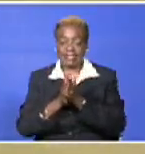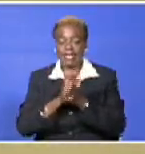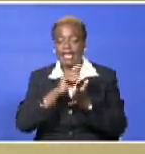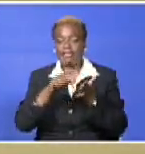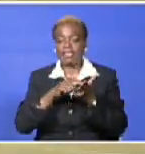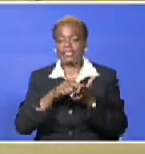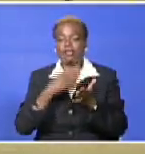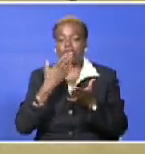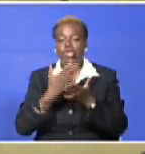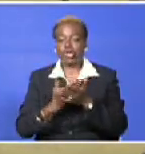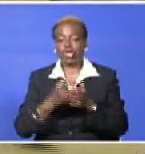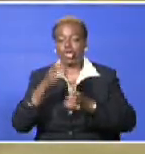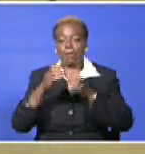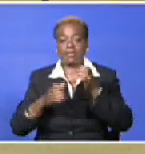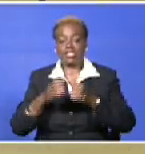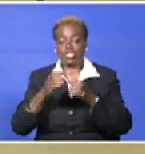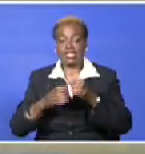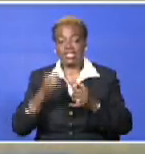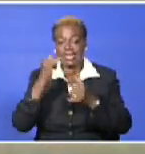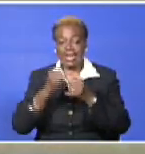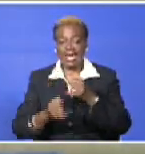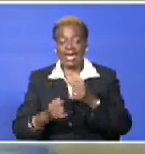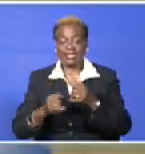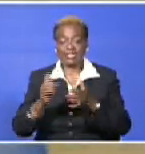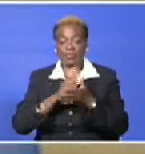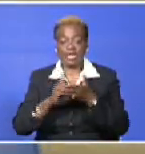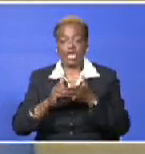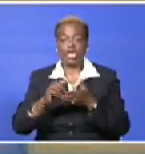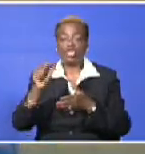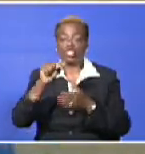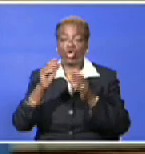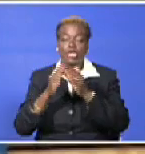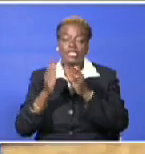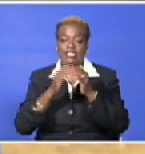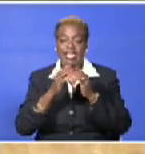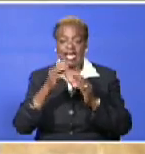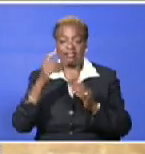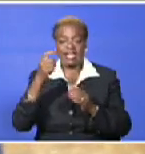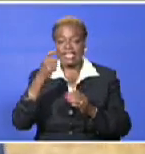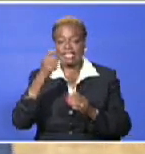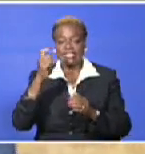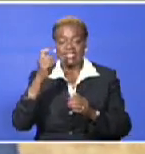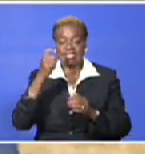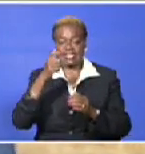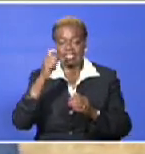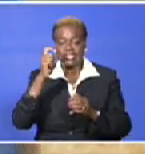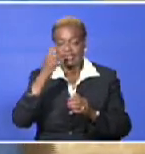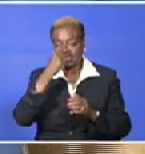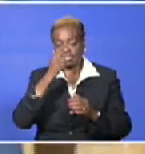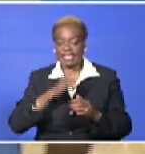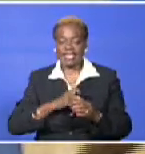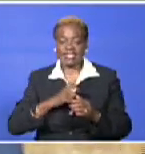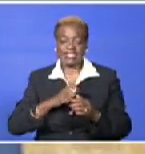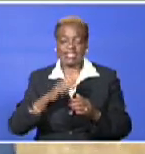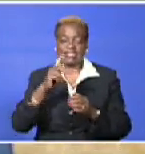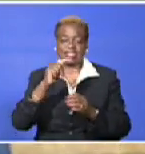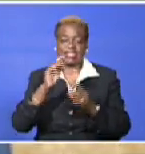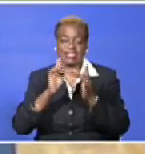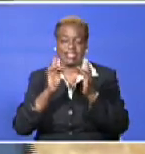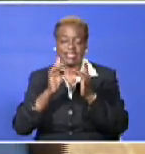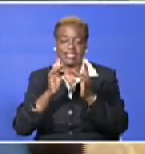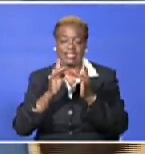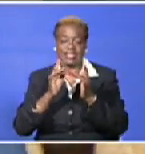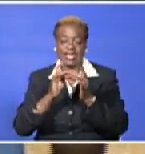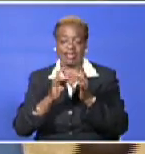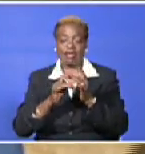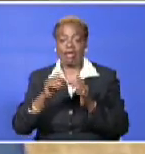keen competition getting ready to play this final week. When you have teams like Georgetown, Texas Tech, and Memphis in the country, you know, 3 of the teams that are in the